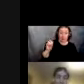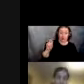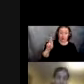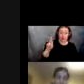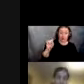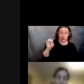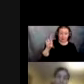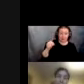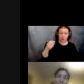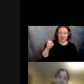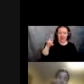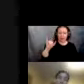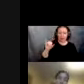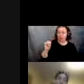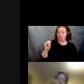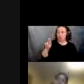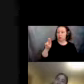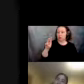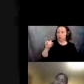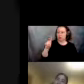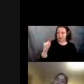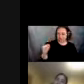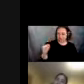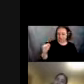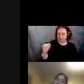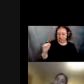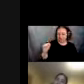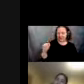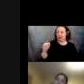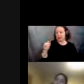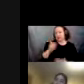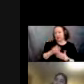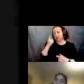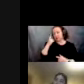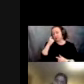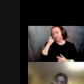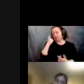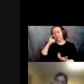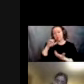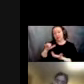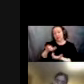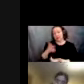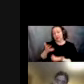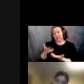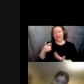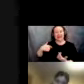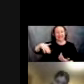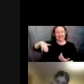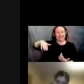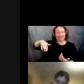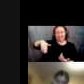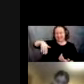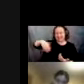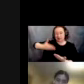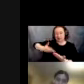Sumida. And there's speculation that he may have been mixed, but I haven't found any proof of that